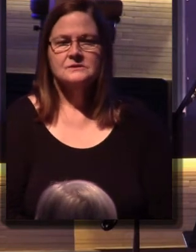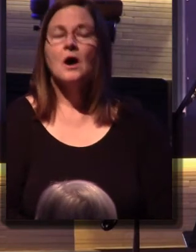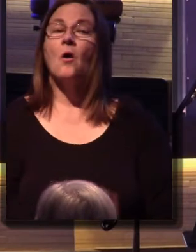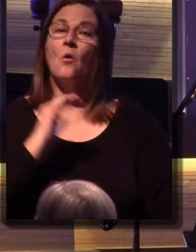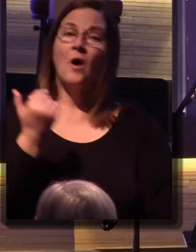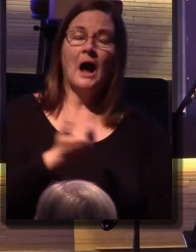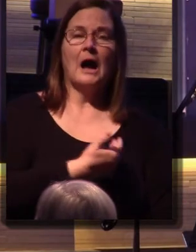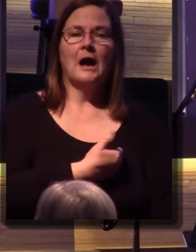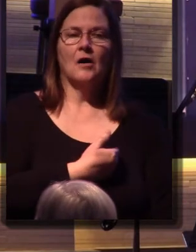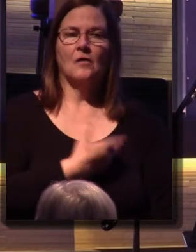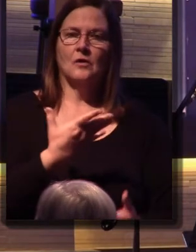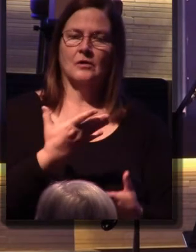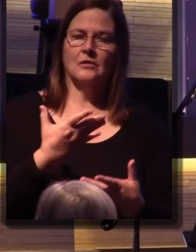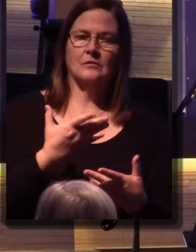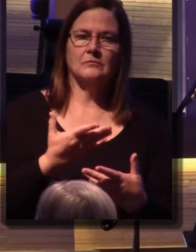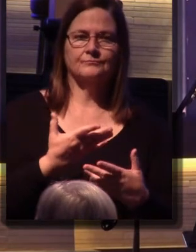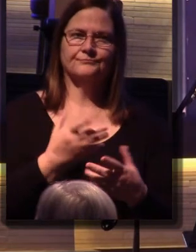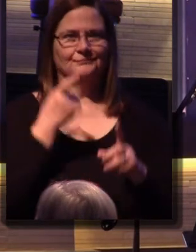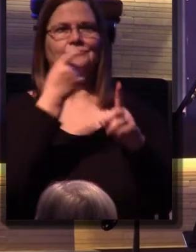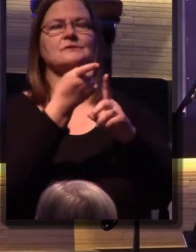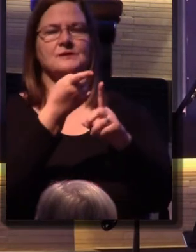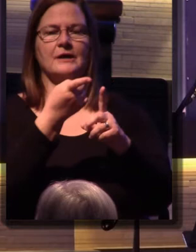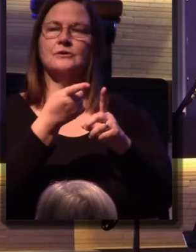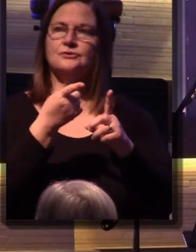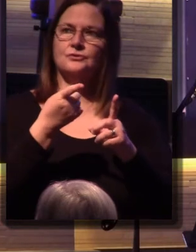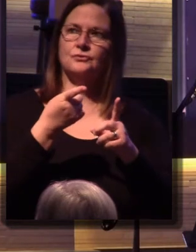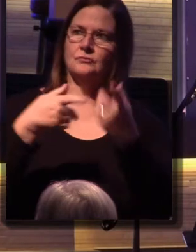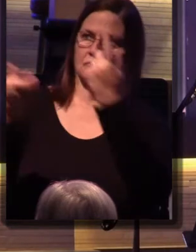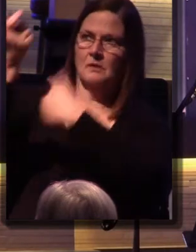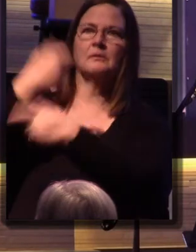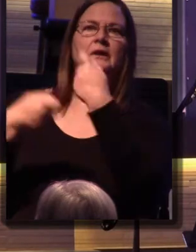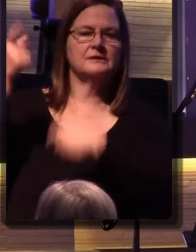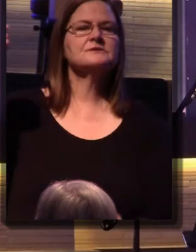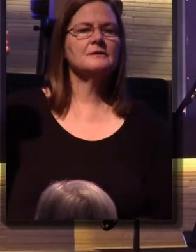So it is man's grasp, our grasp, to dethrone the king.